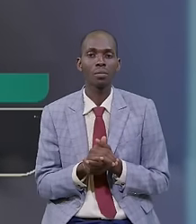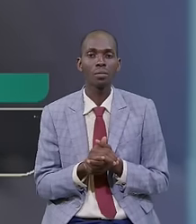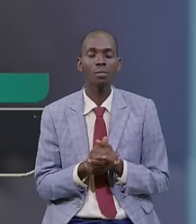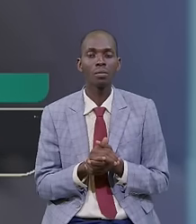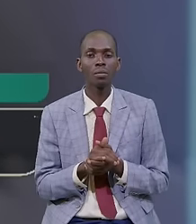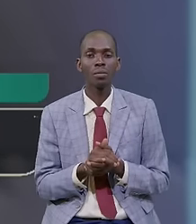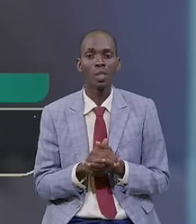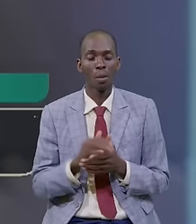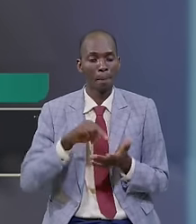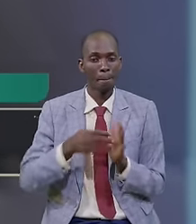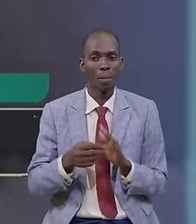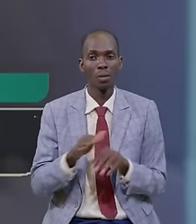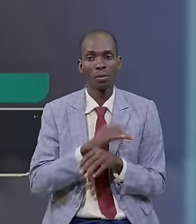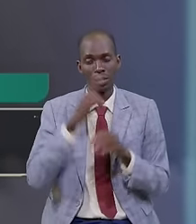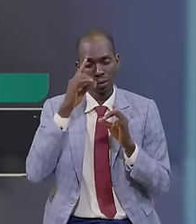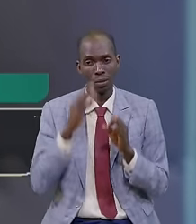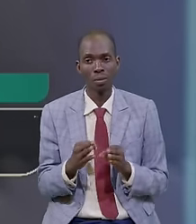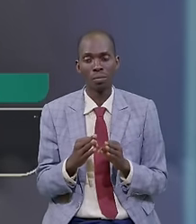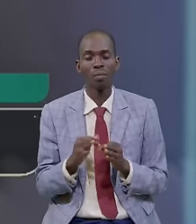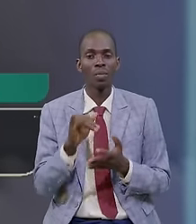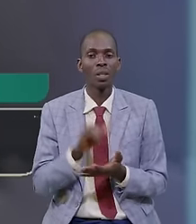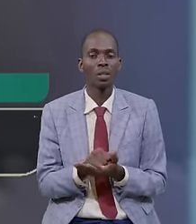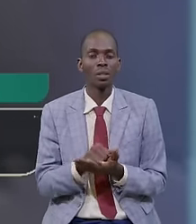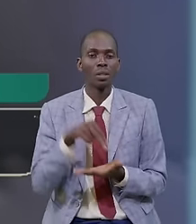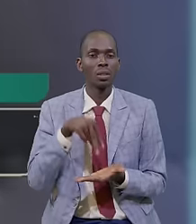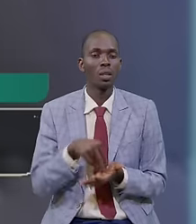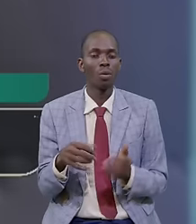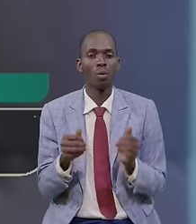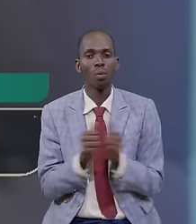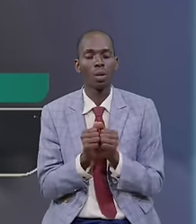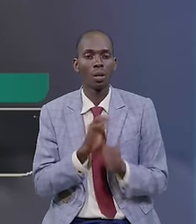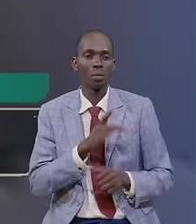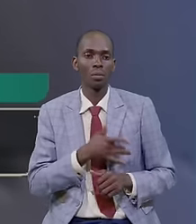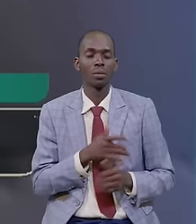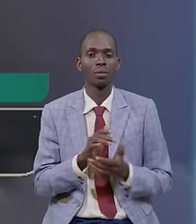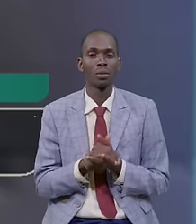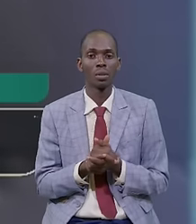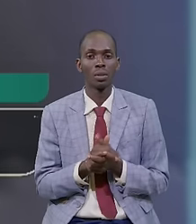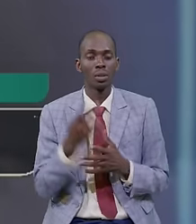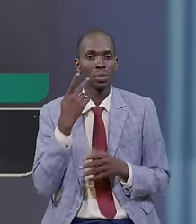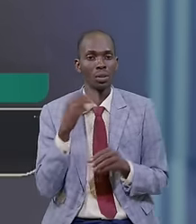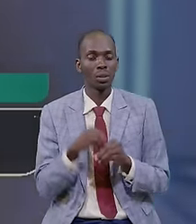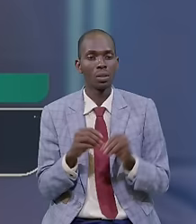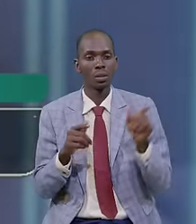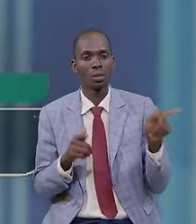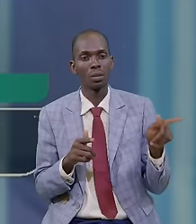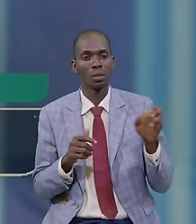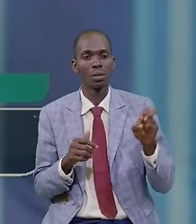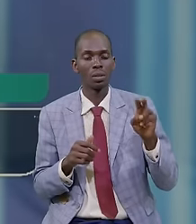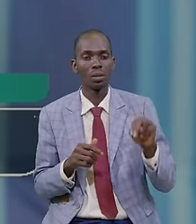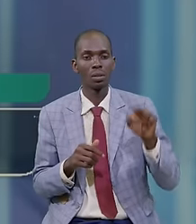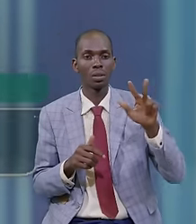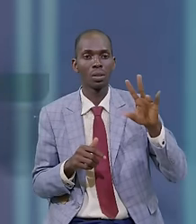decision that stands with conviction. Look at Genesis chapter